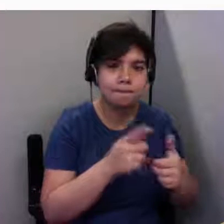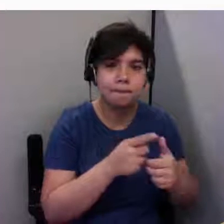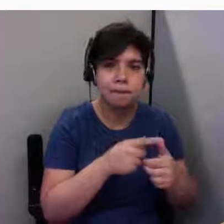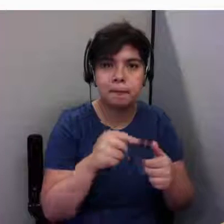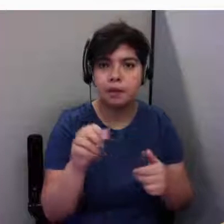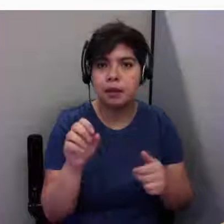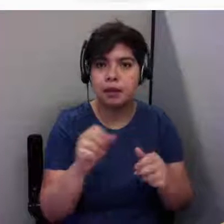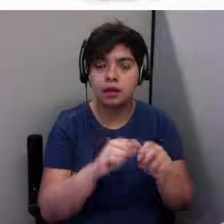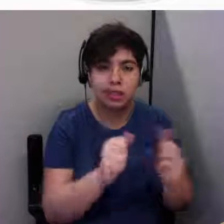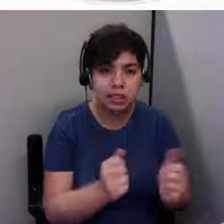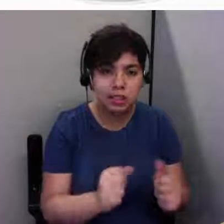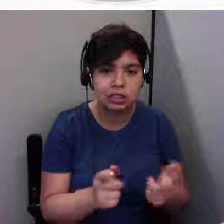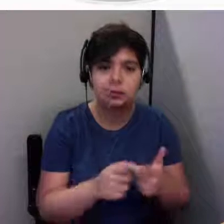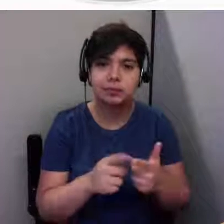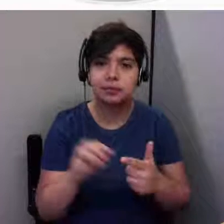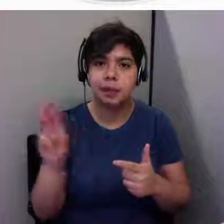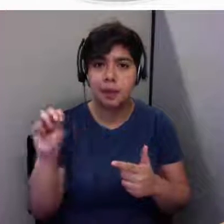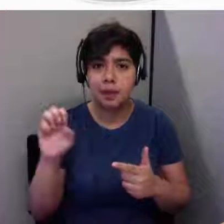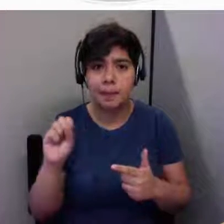mass, and volume.